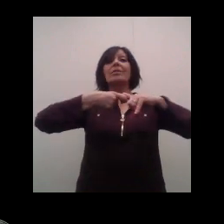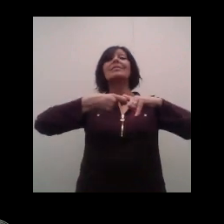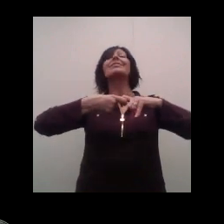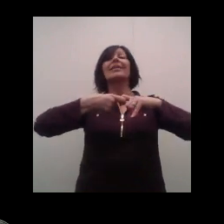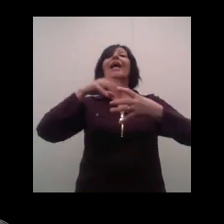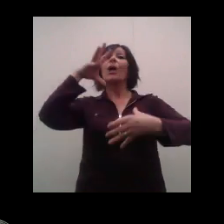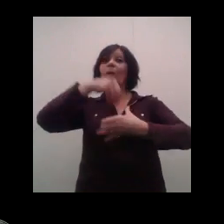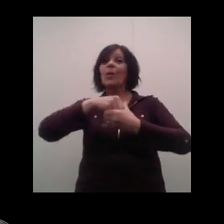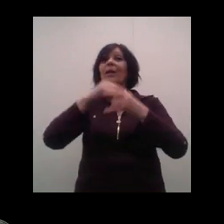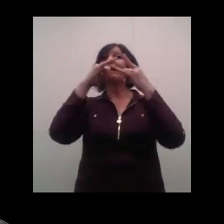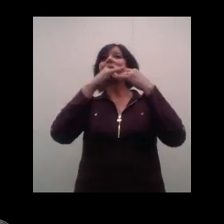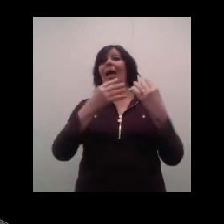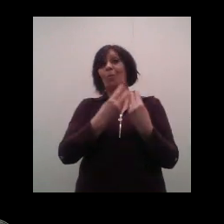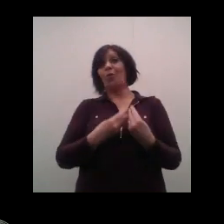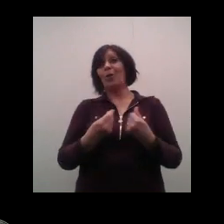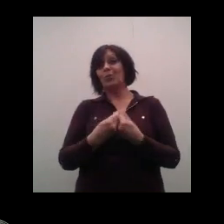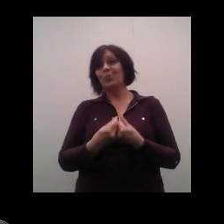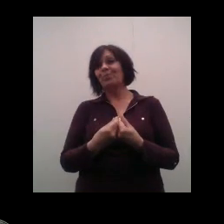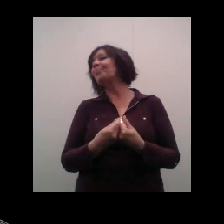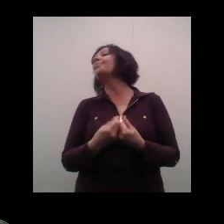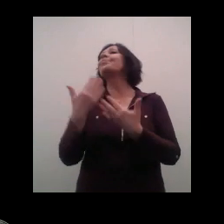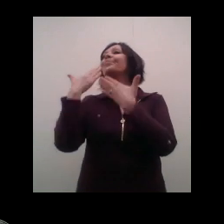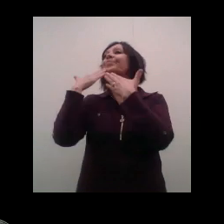campgrounds. Thank you, Doctor.